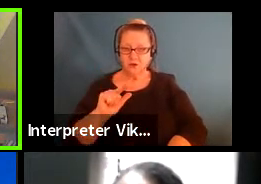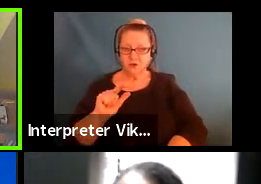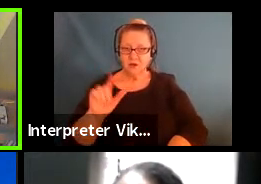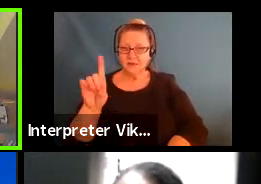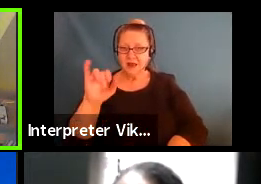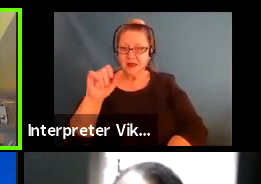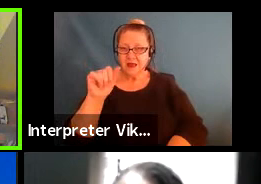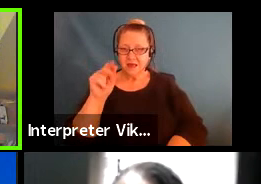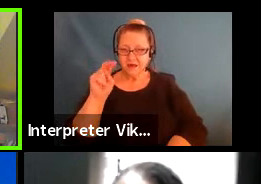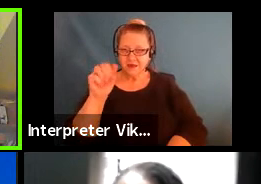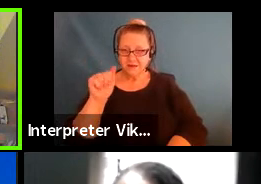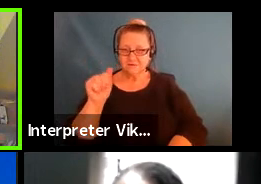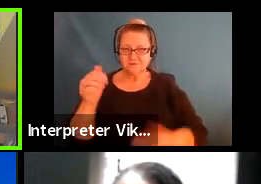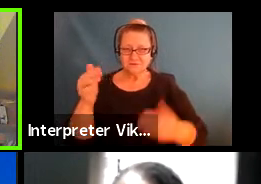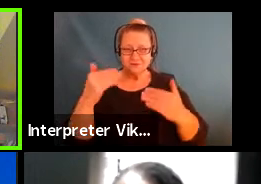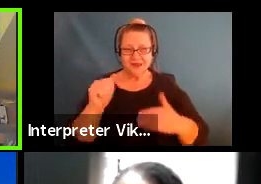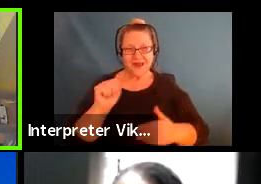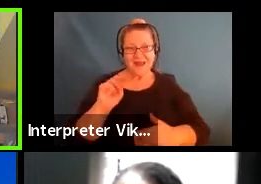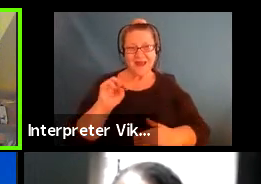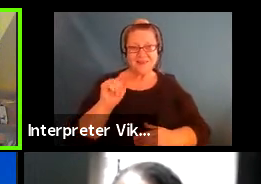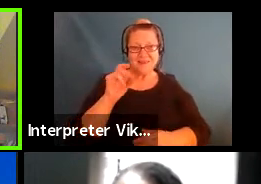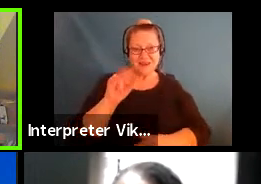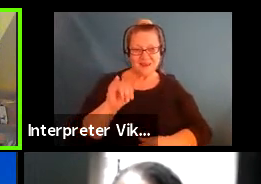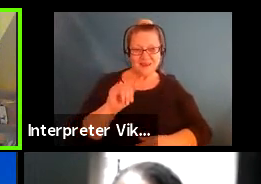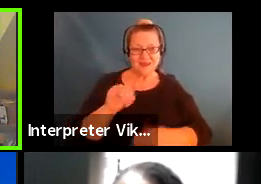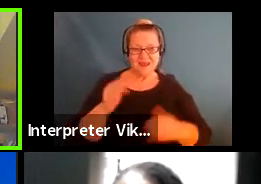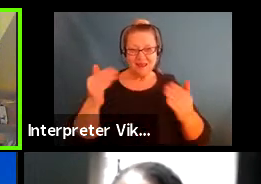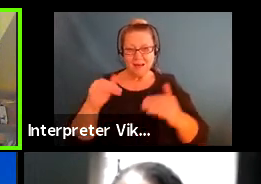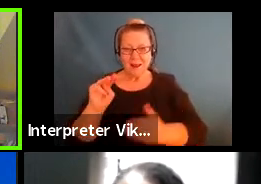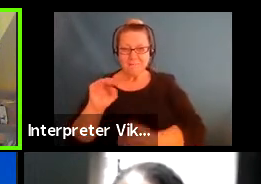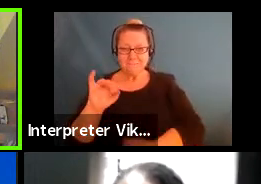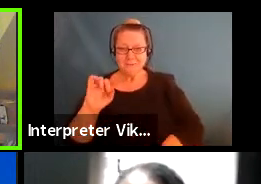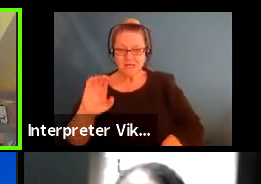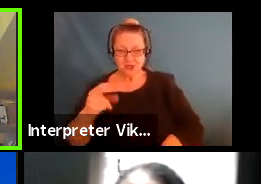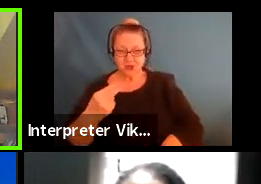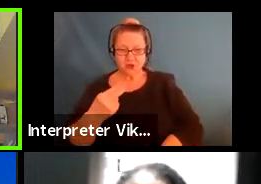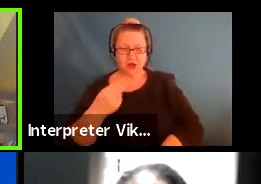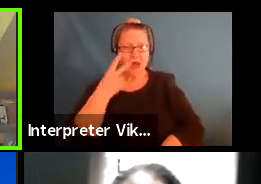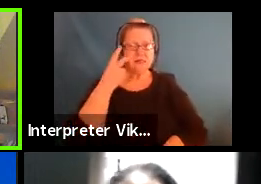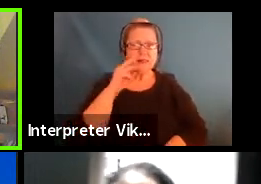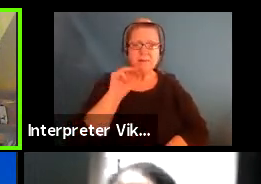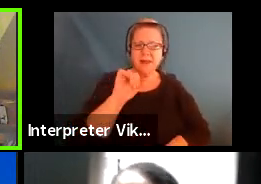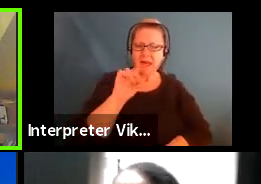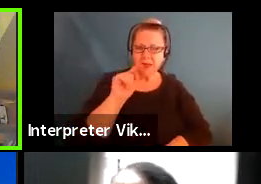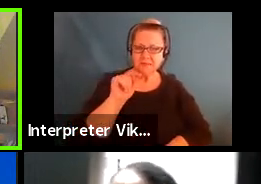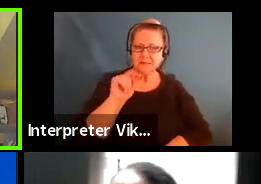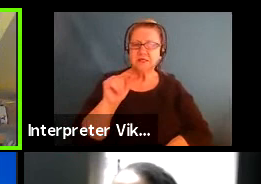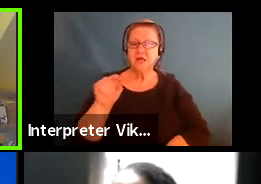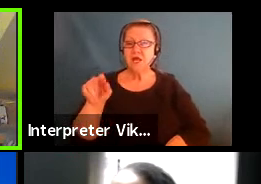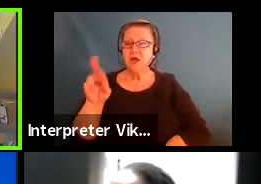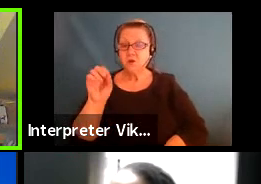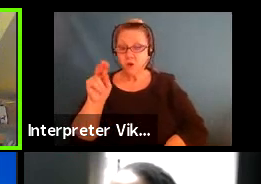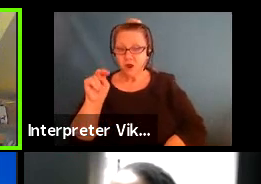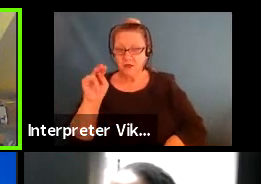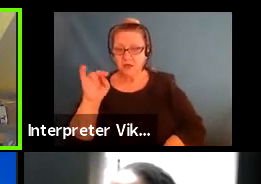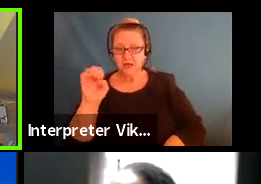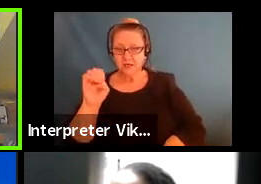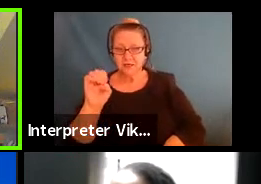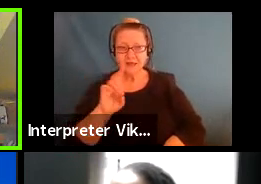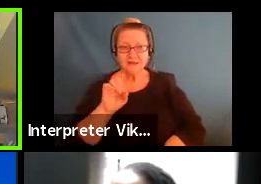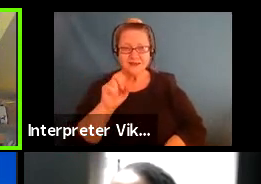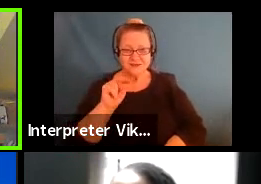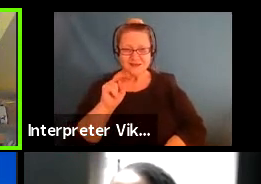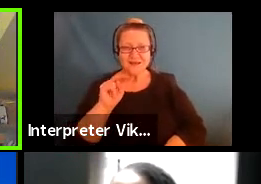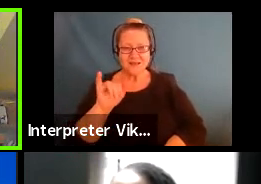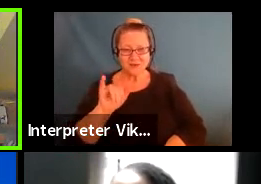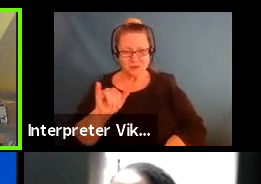then Mitch. And then we'll see where we are. And I see Matt and Ronnie also, and Danny have their hands